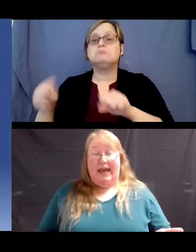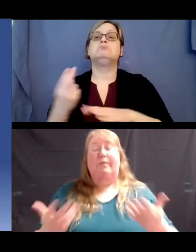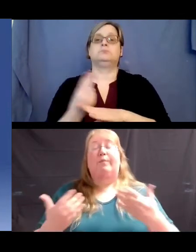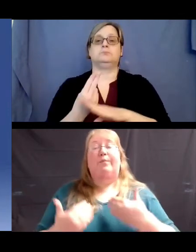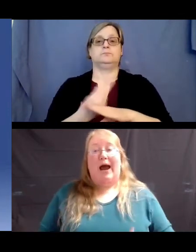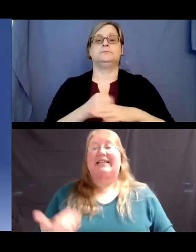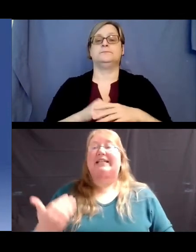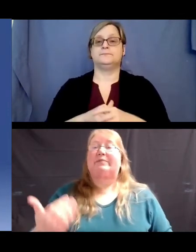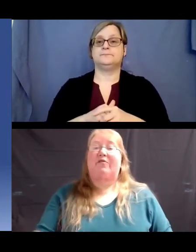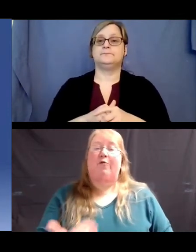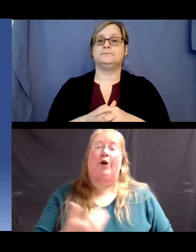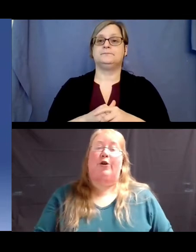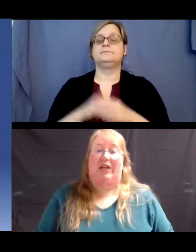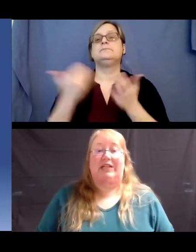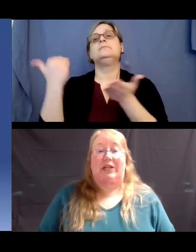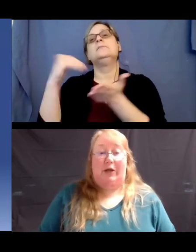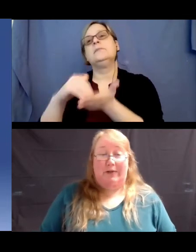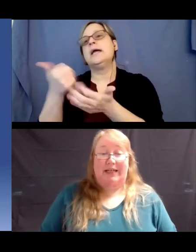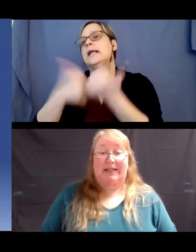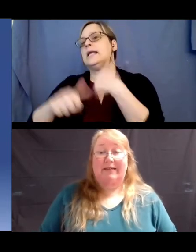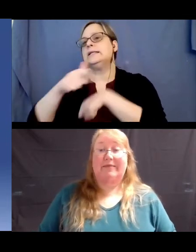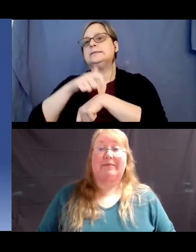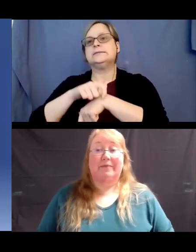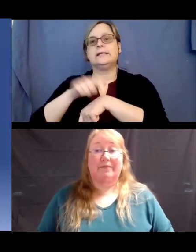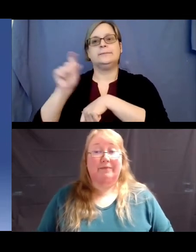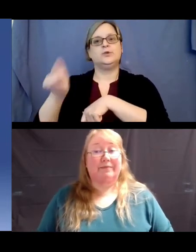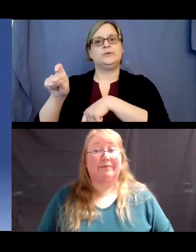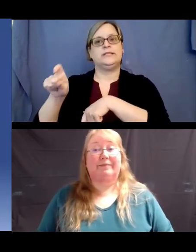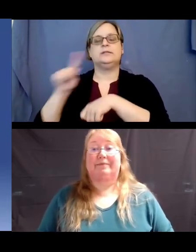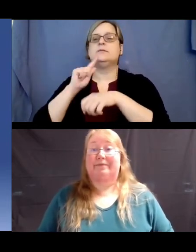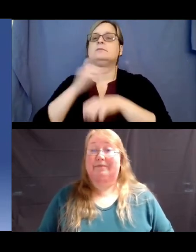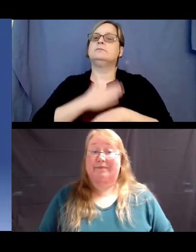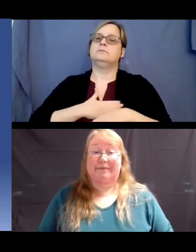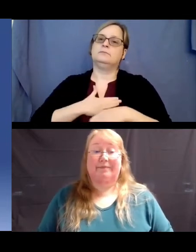And again, practice before you need to use it.